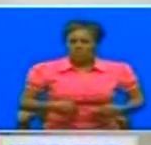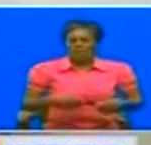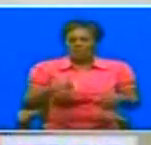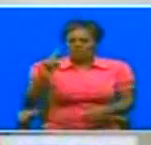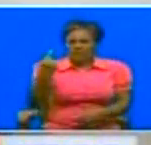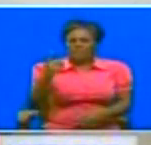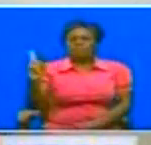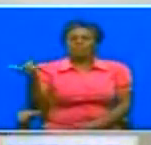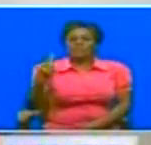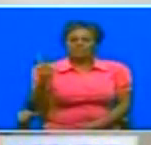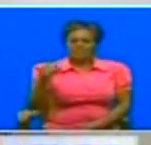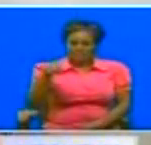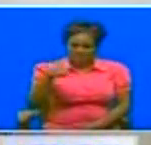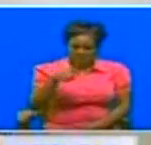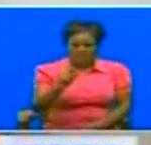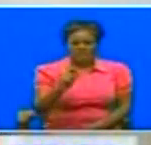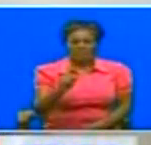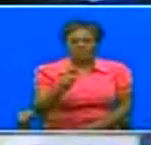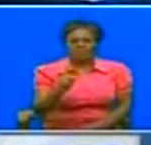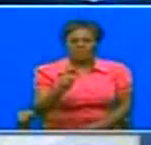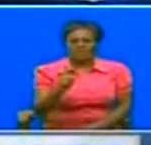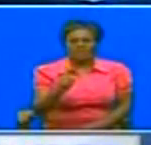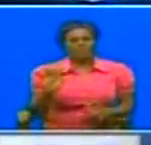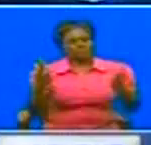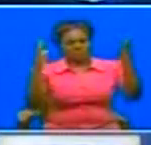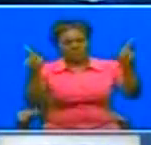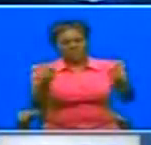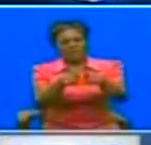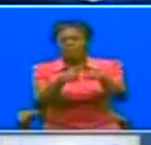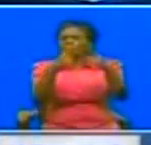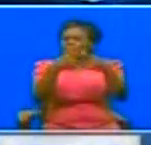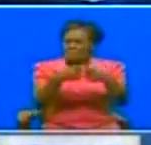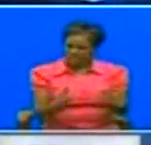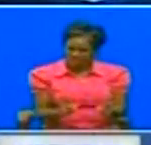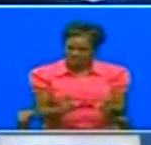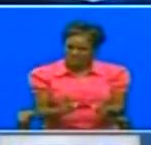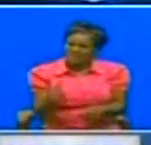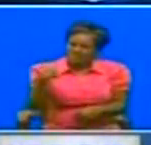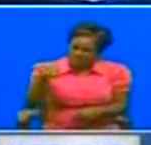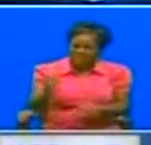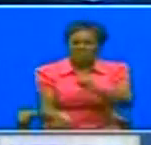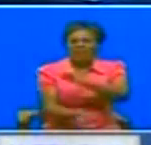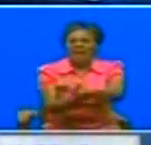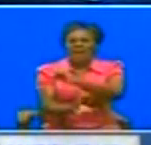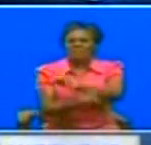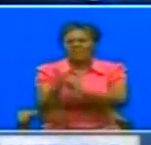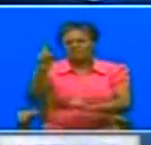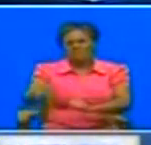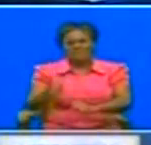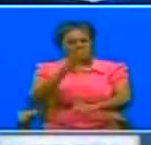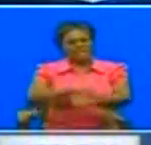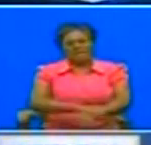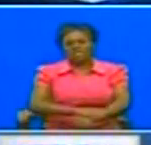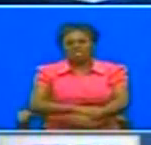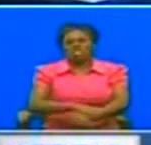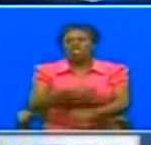first president I've seen take that on that initiative, and he should be lauded for that. However, he needs to be advised to do it in a way that does not